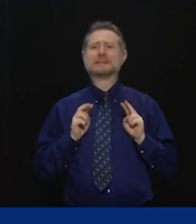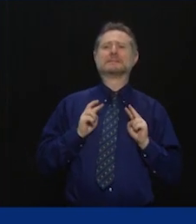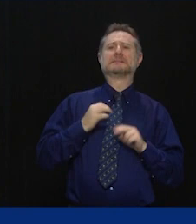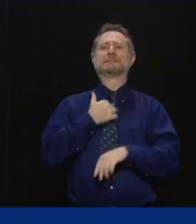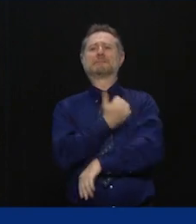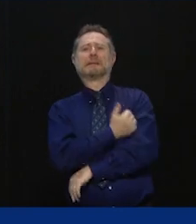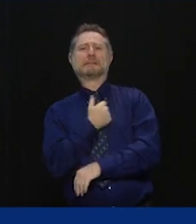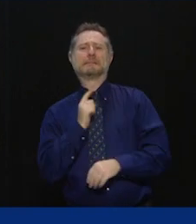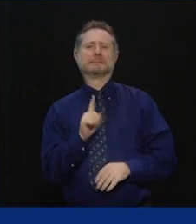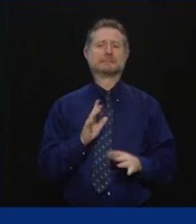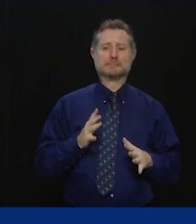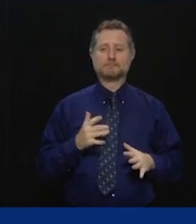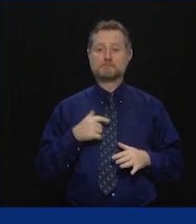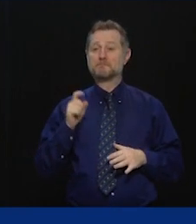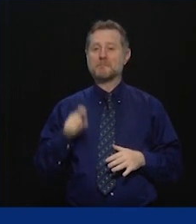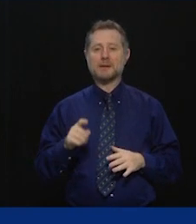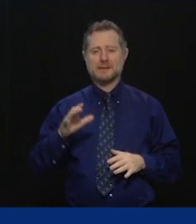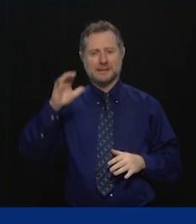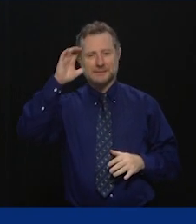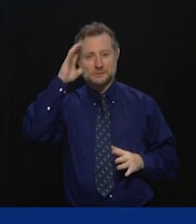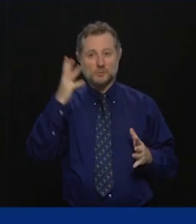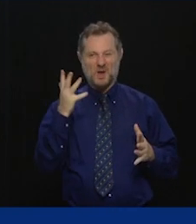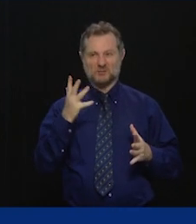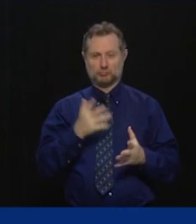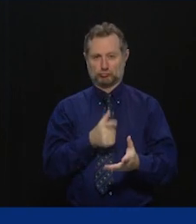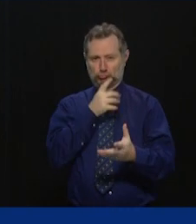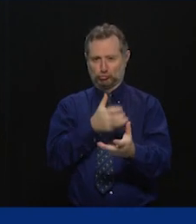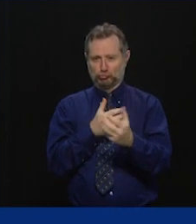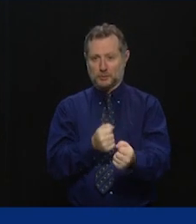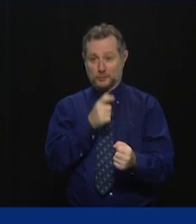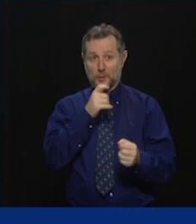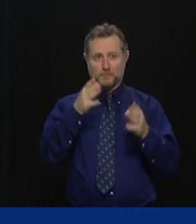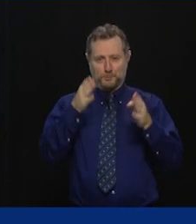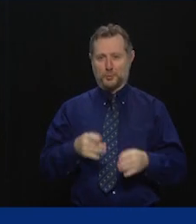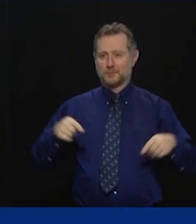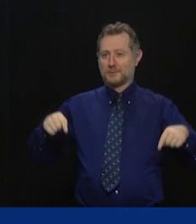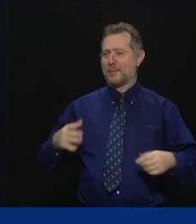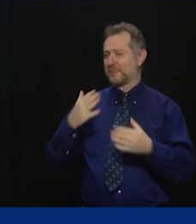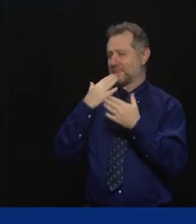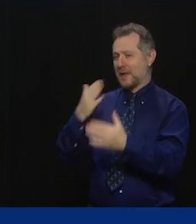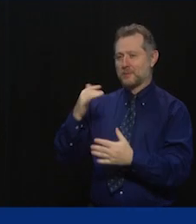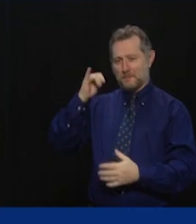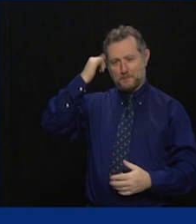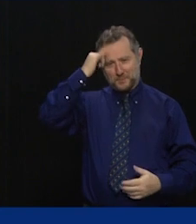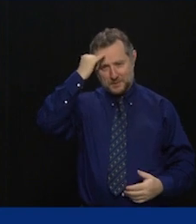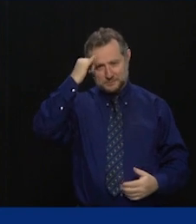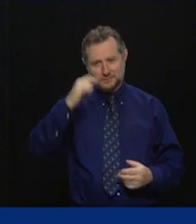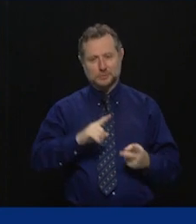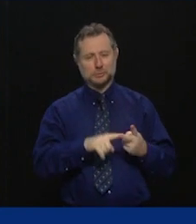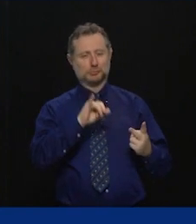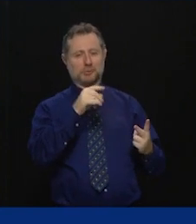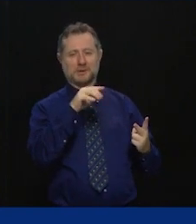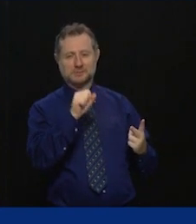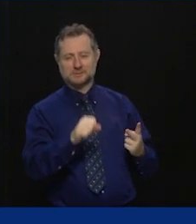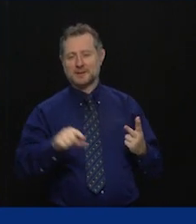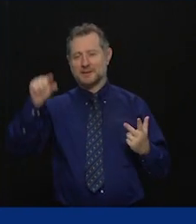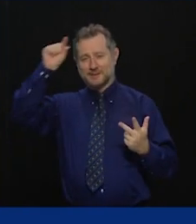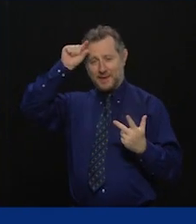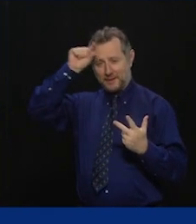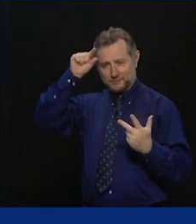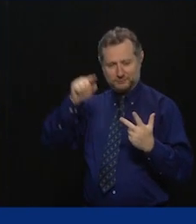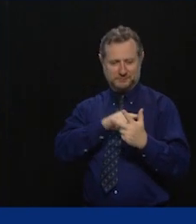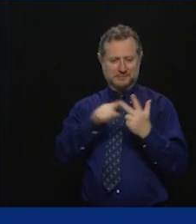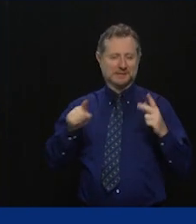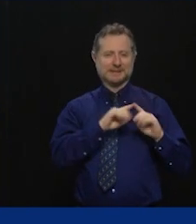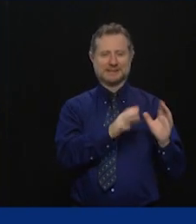those individuals with us here today. And I want to thank the Bills, the Jets, and the Giants for also not just having